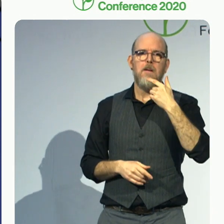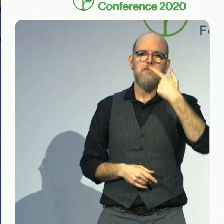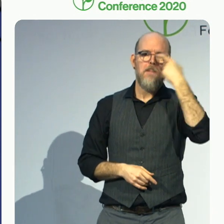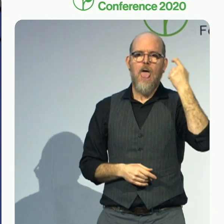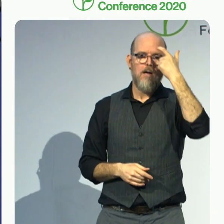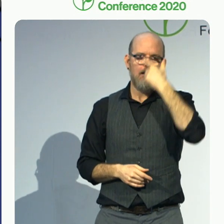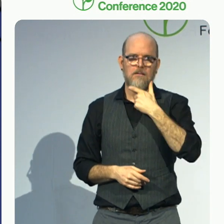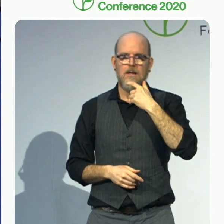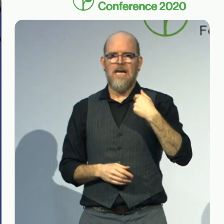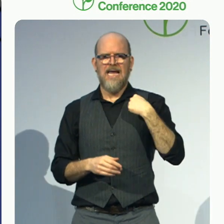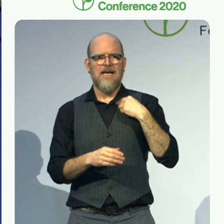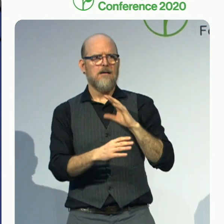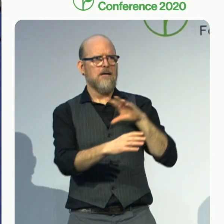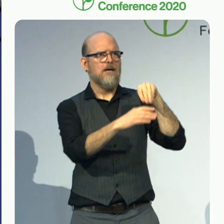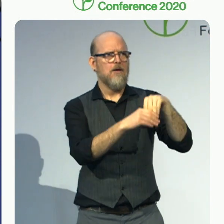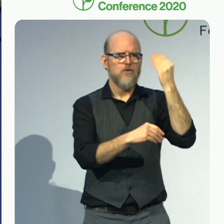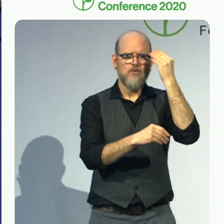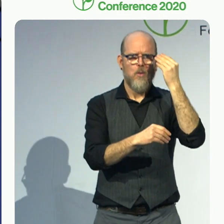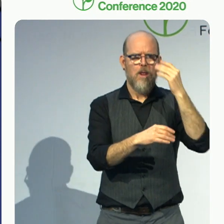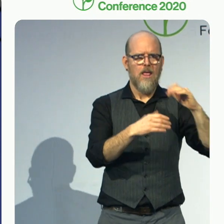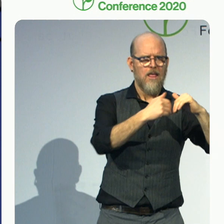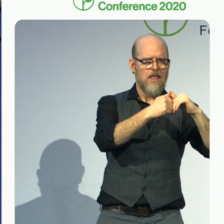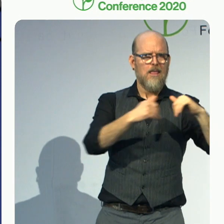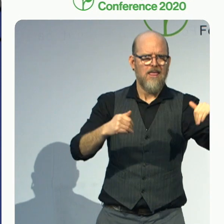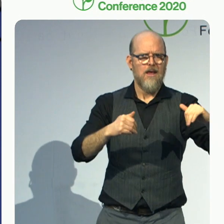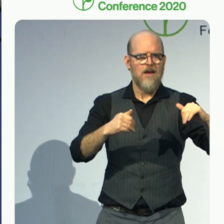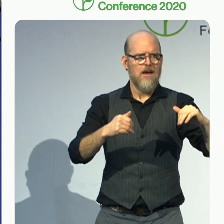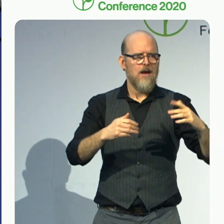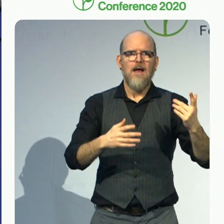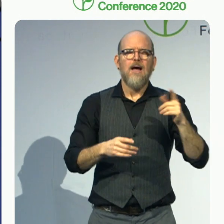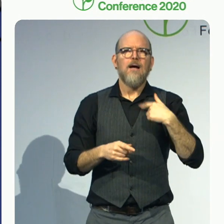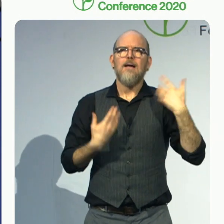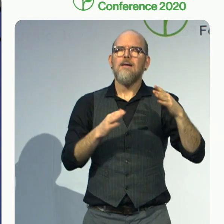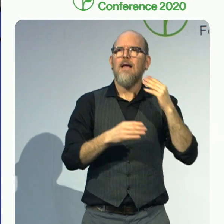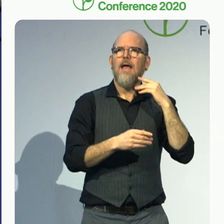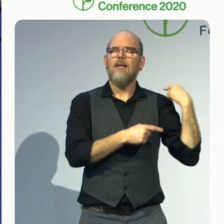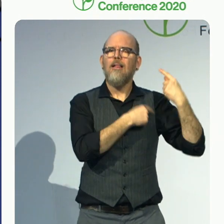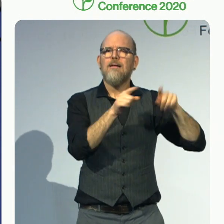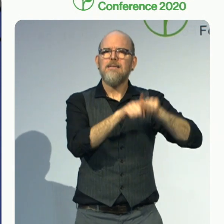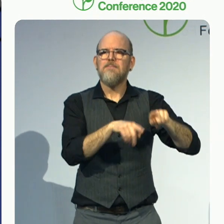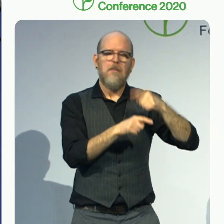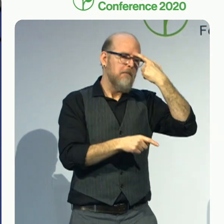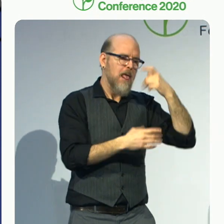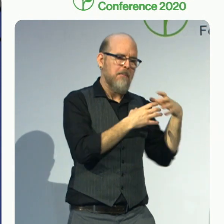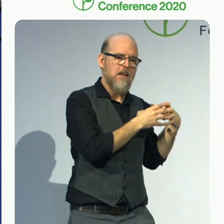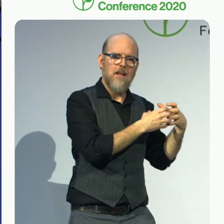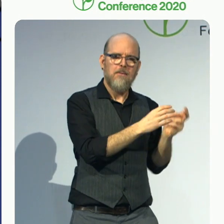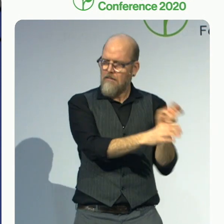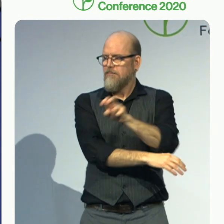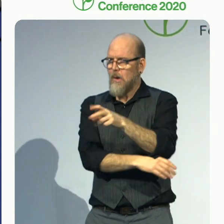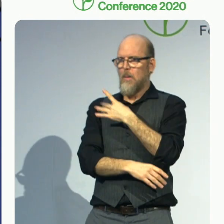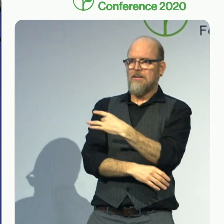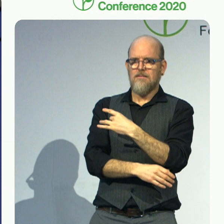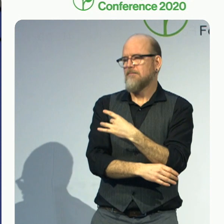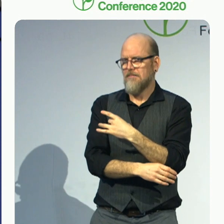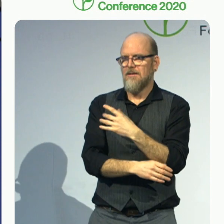and children who don't speak the native language yet are supported through interpreters to access the curriculum. So I think that's exactly